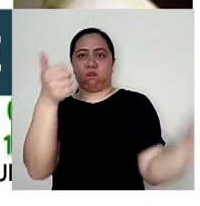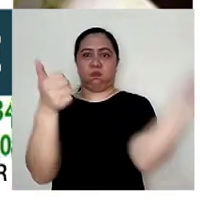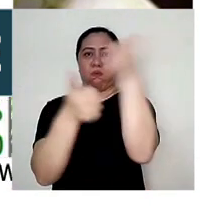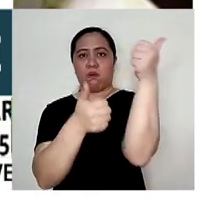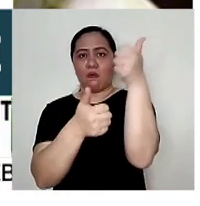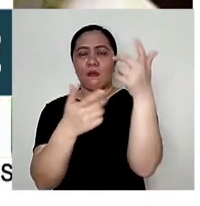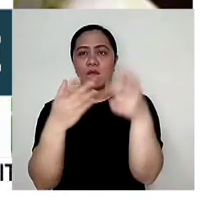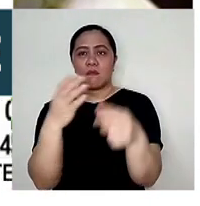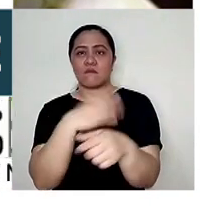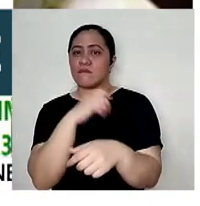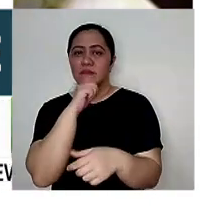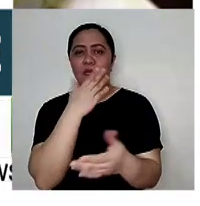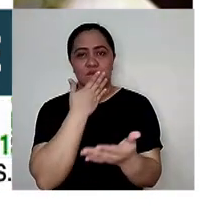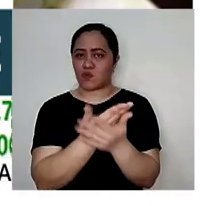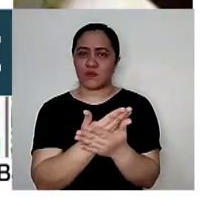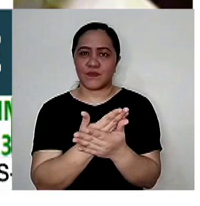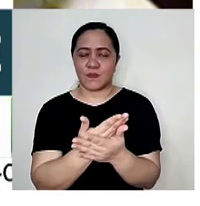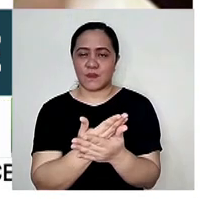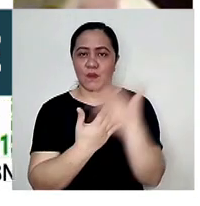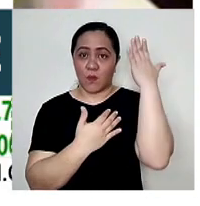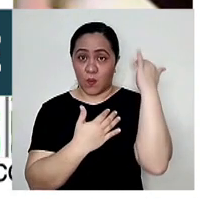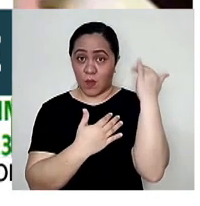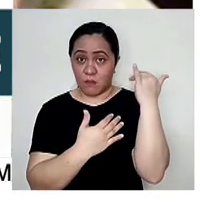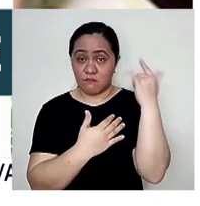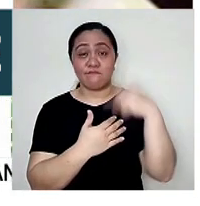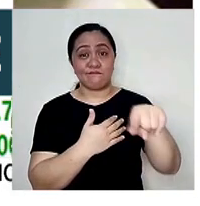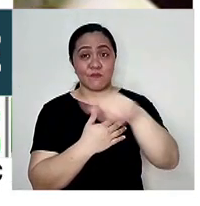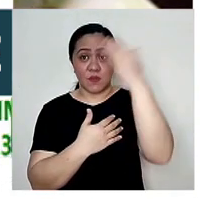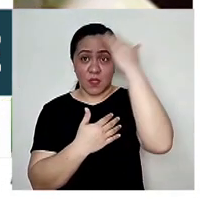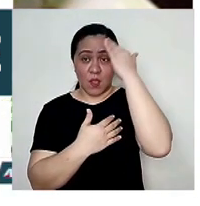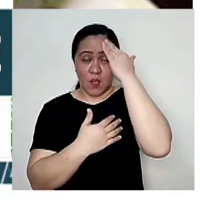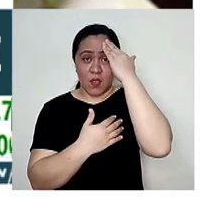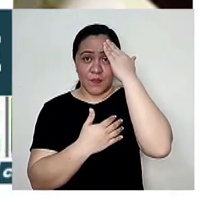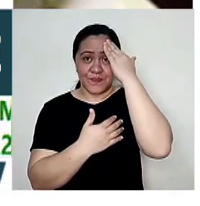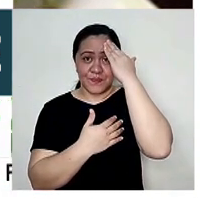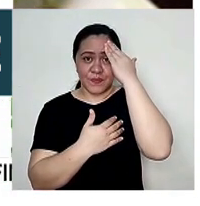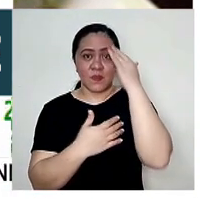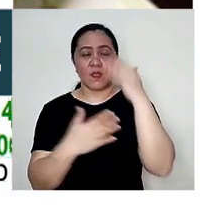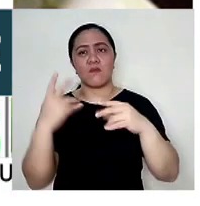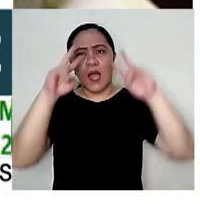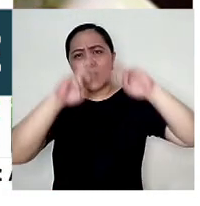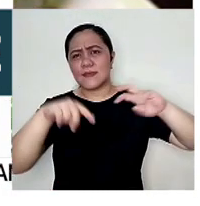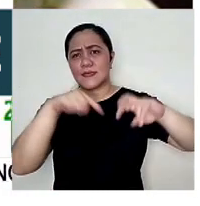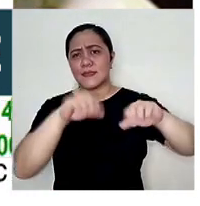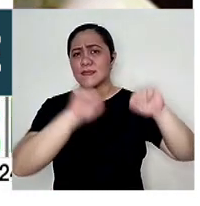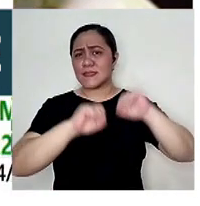people. And we all know that kind of, we do research. We do this